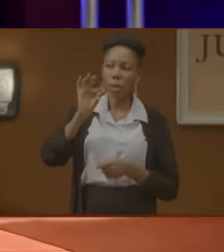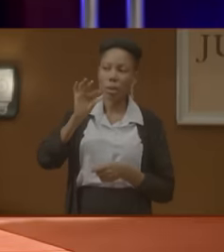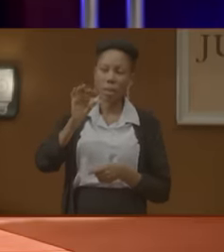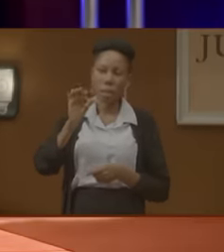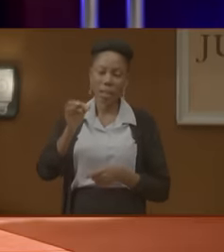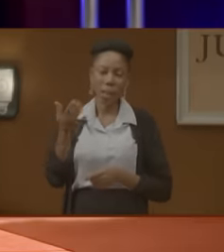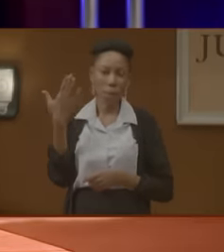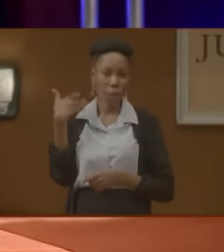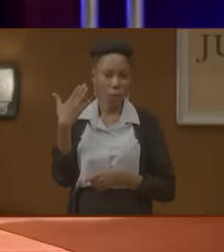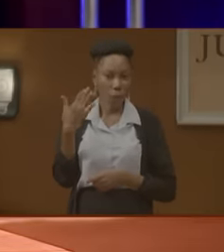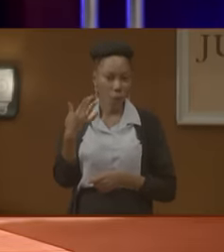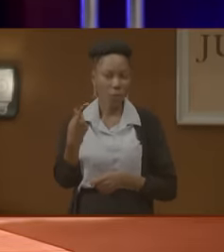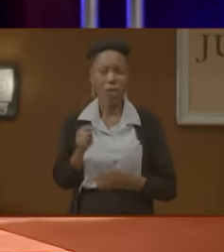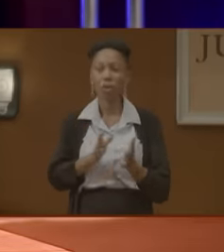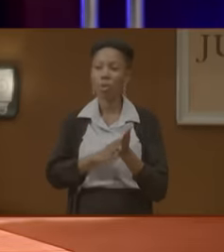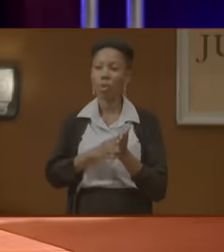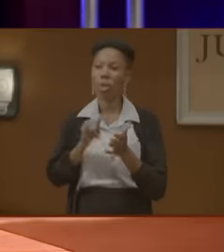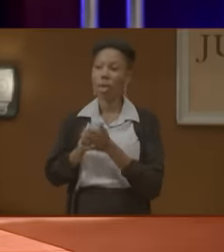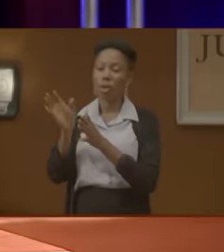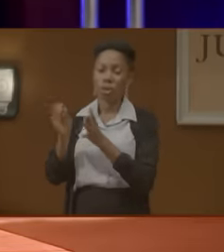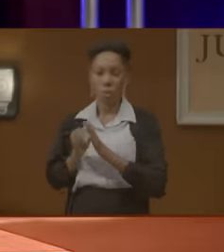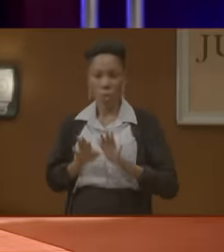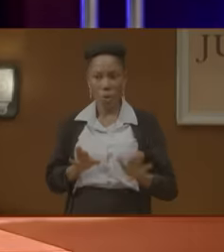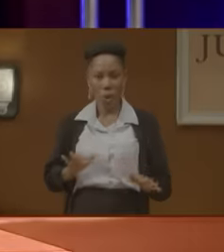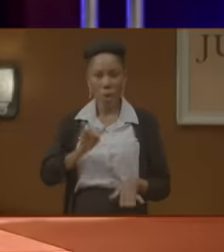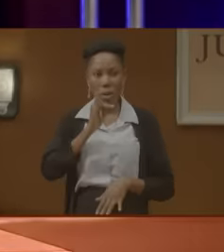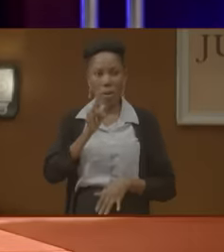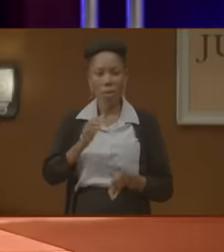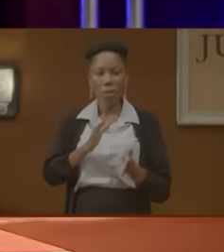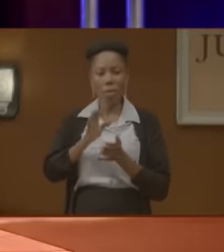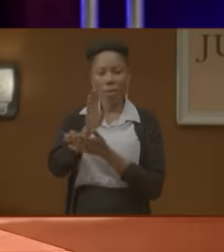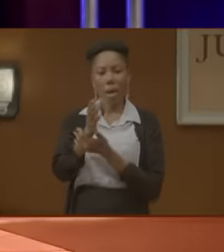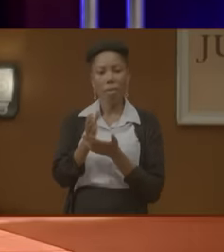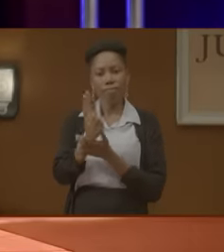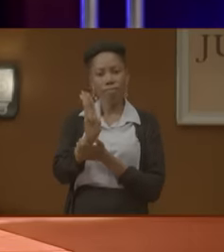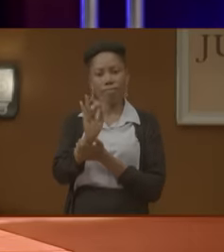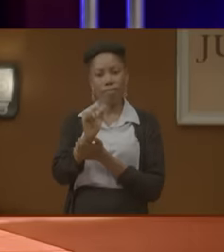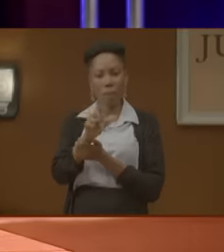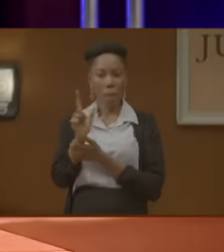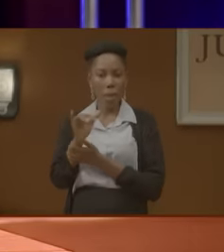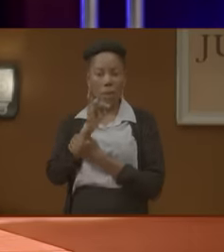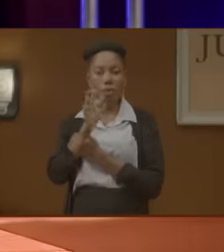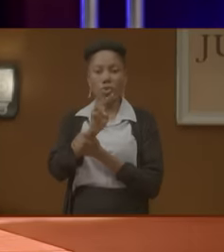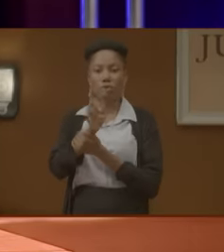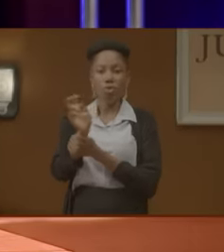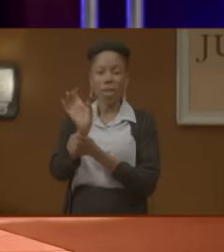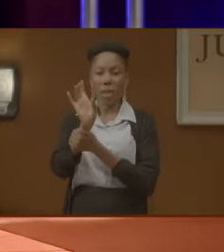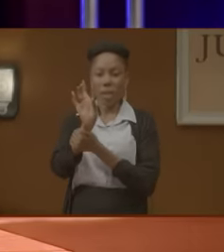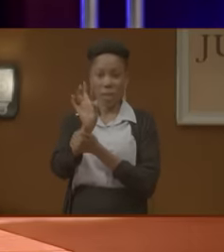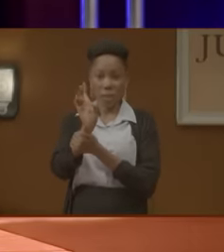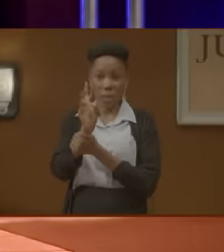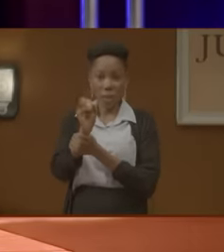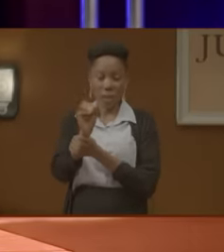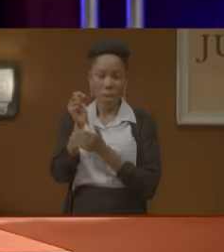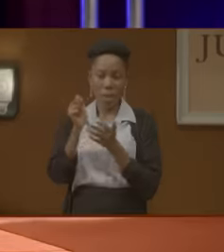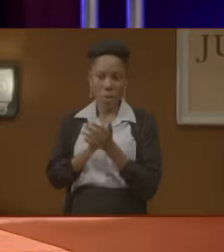the school my kids attend, they called and said they are resuming and said their bill is about 270,000. I said, okay, let me send 100,000